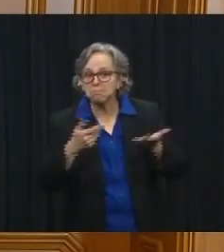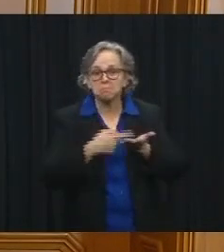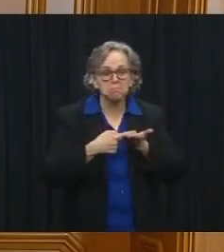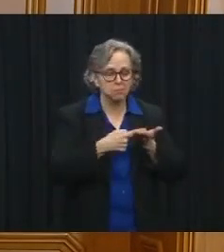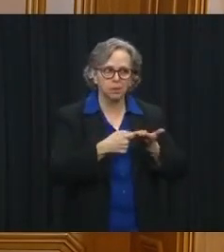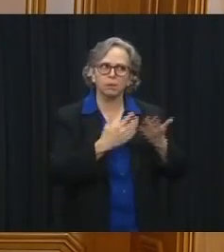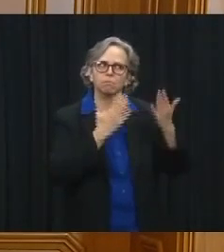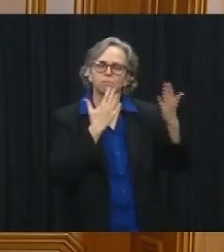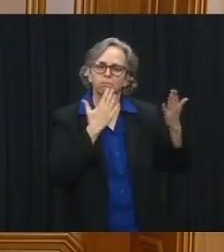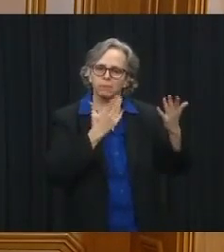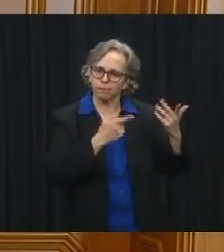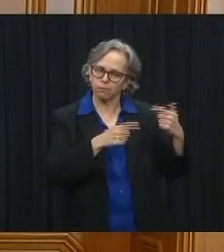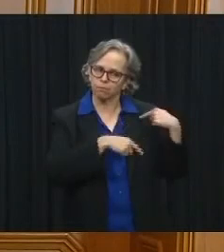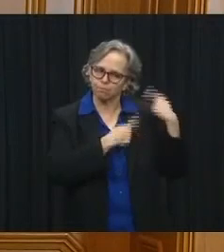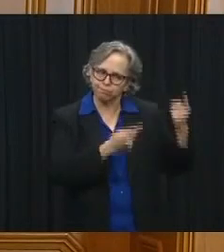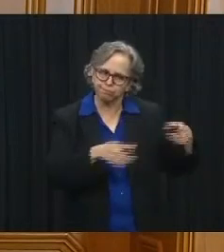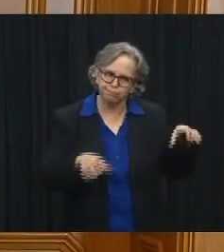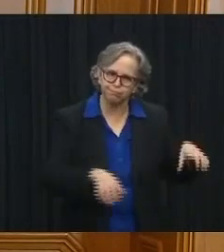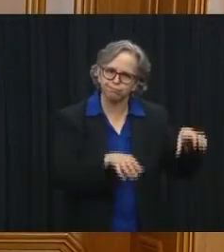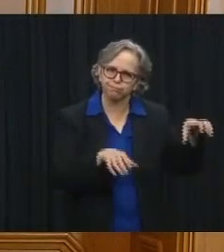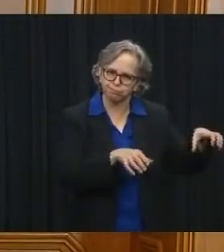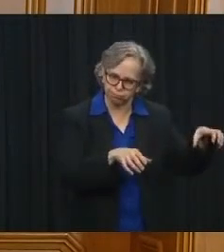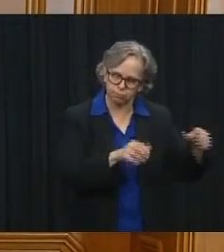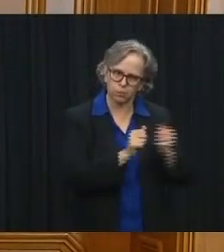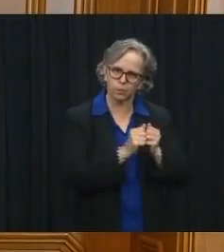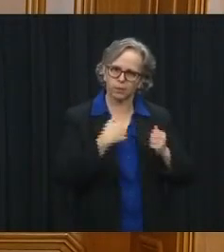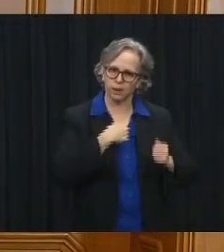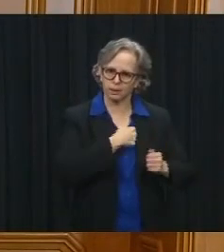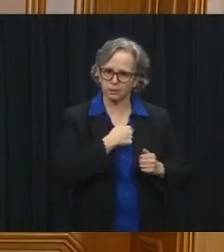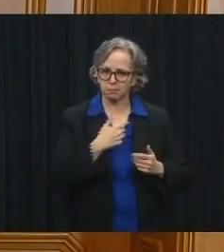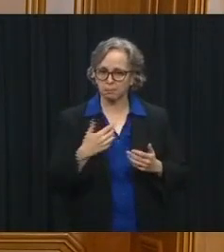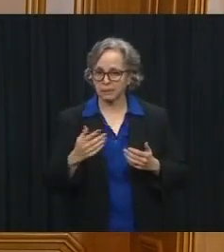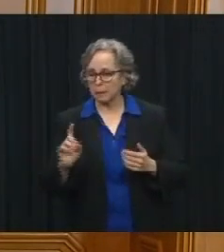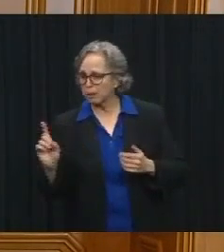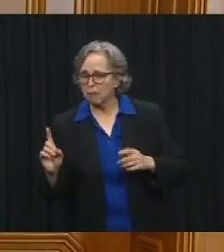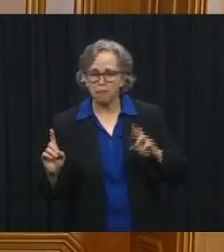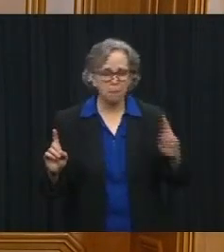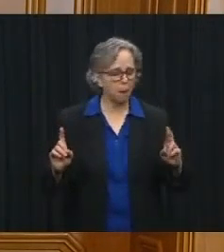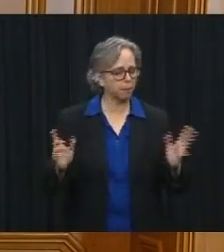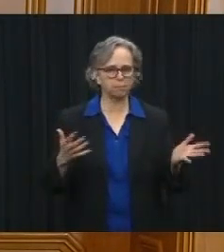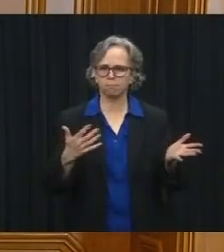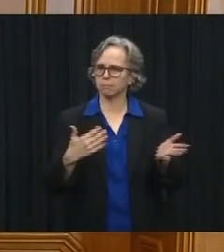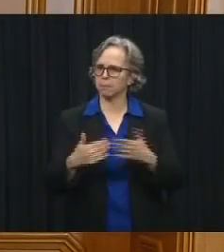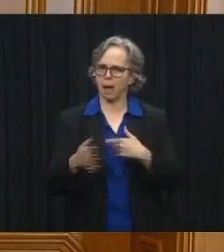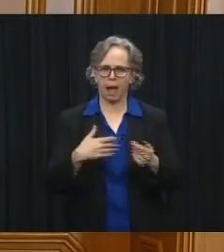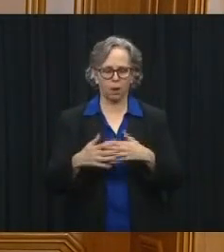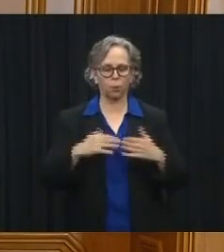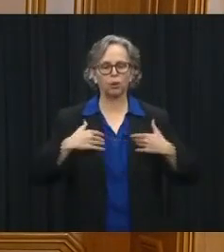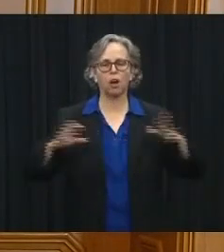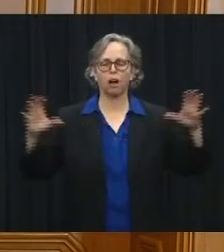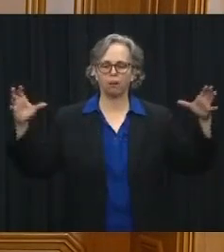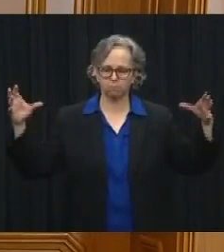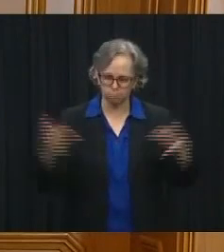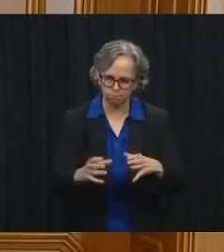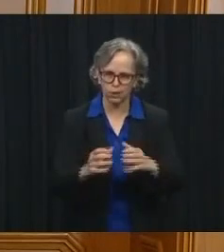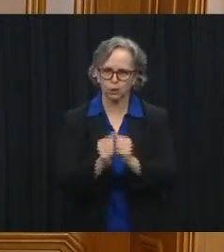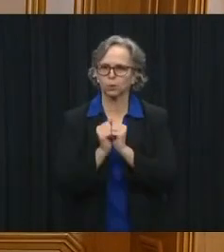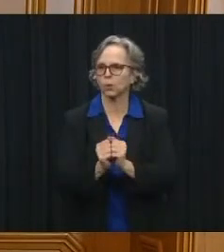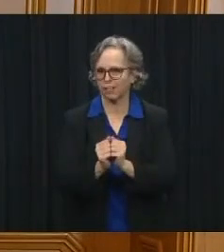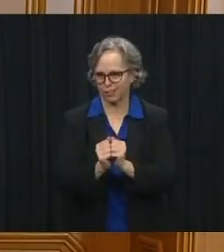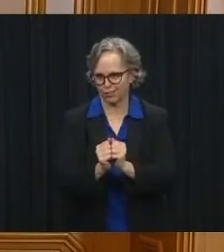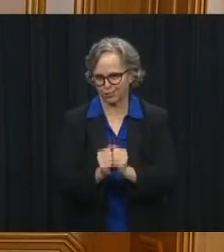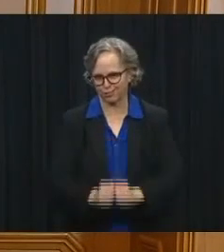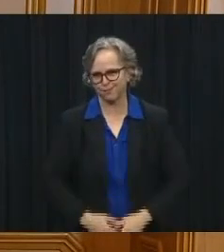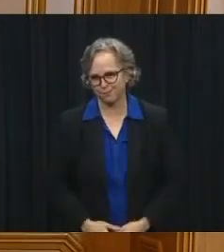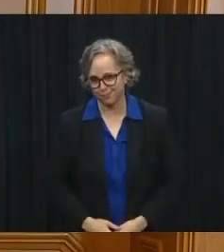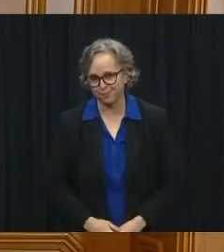that relationship, Democrat and Republican. This is across the board. Everyone is, as I've said, everyone is in this together.